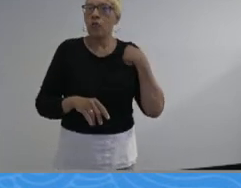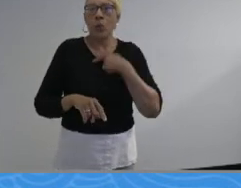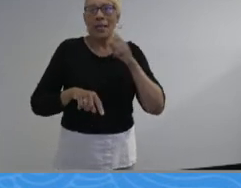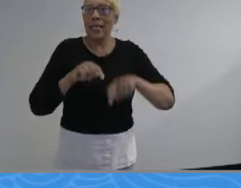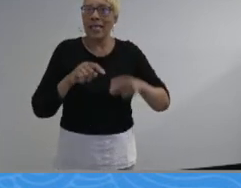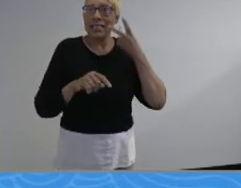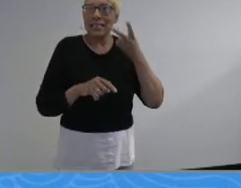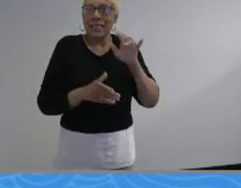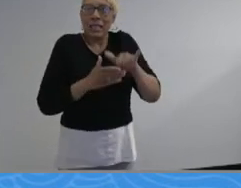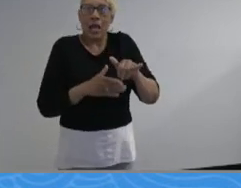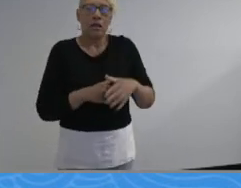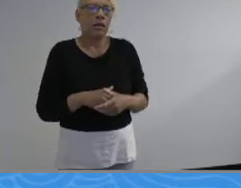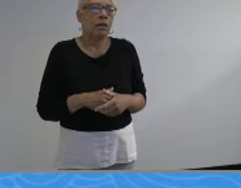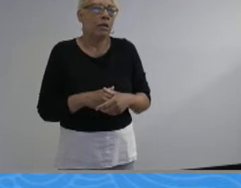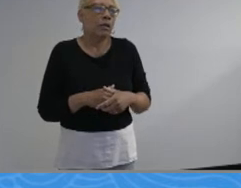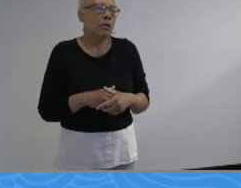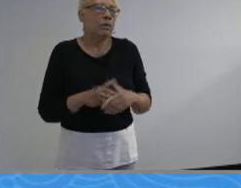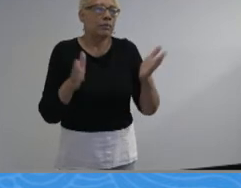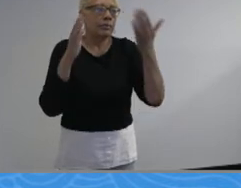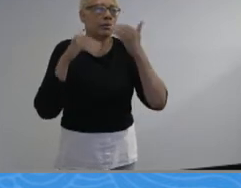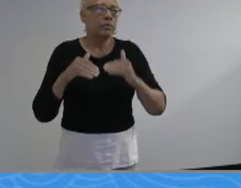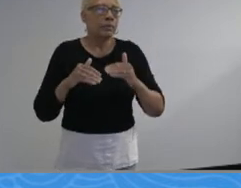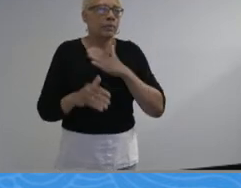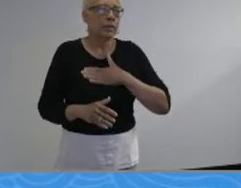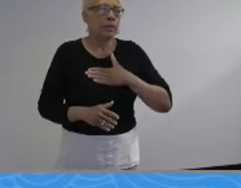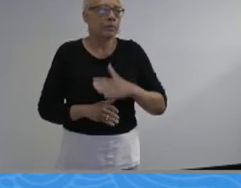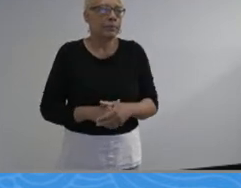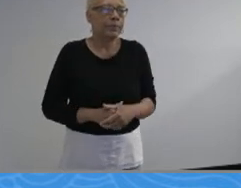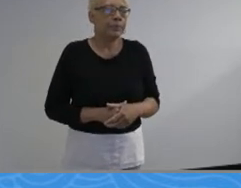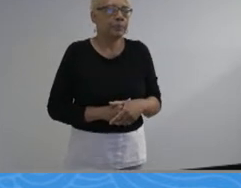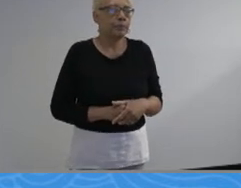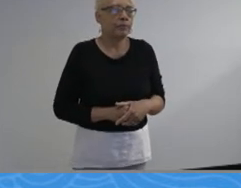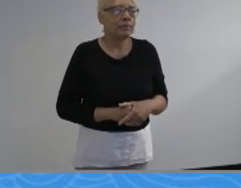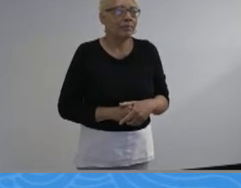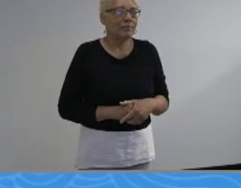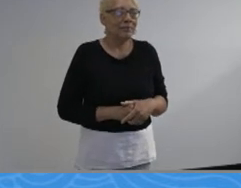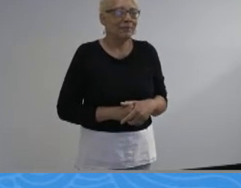they okay? Next slide, please.